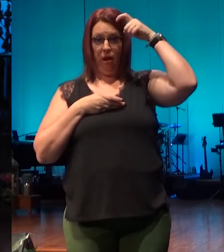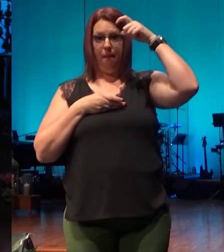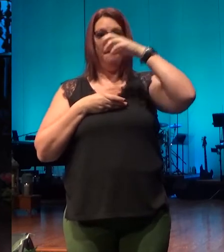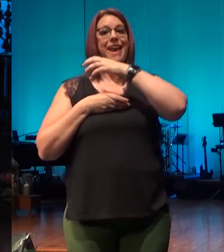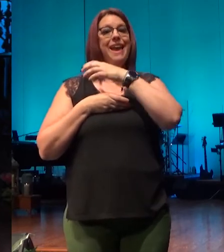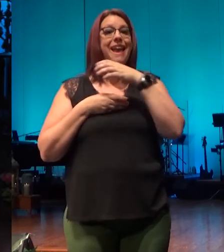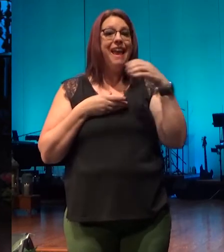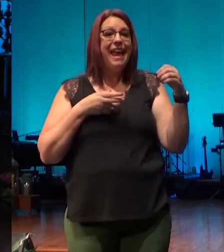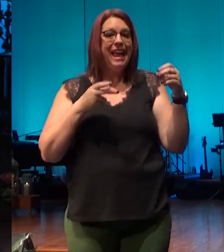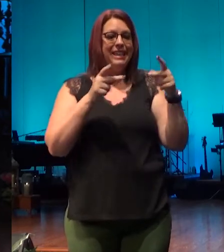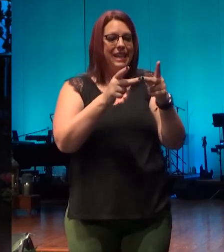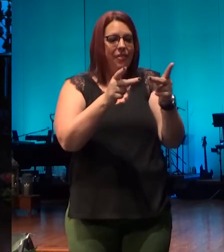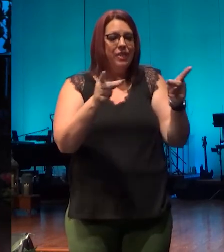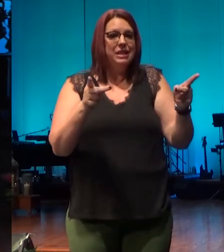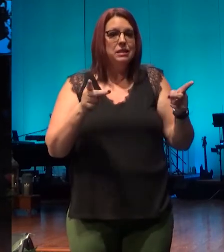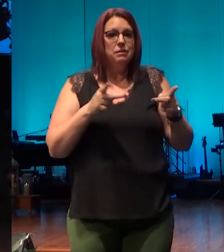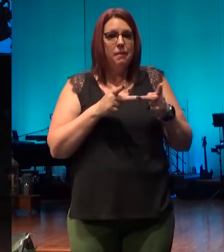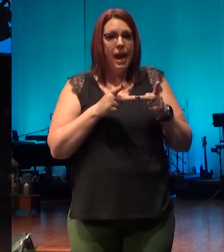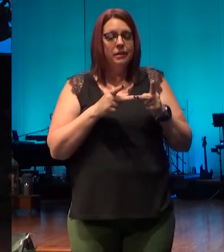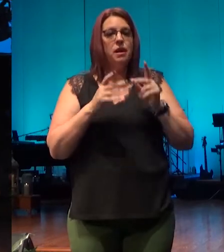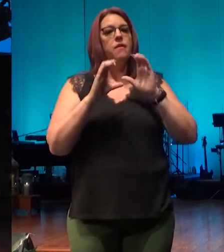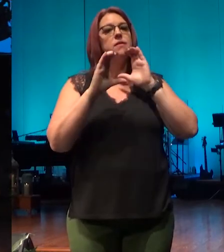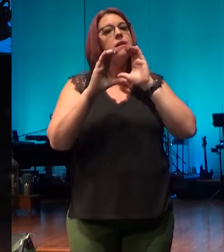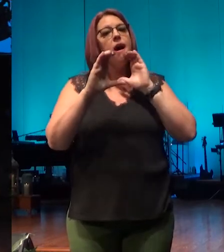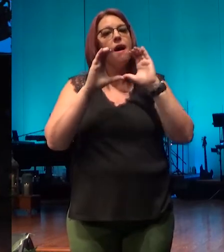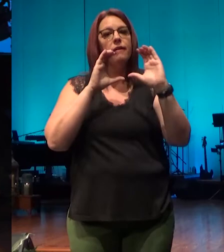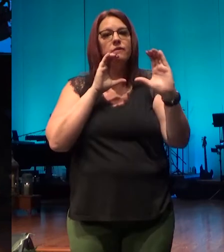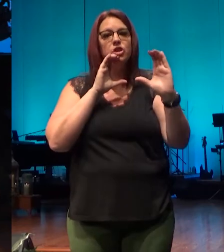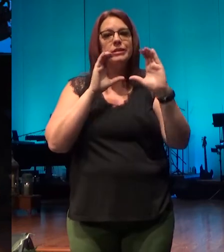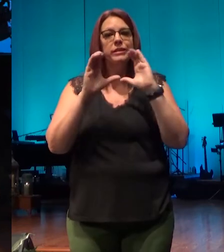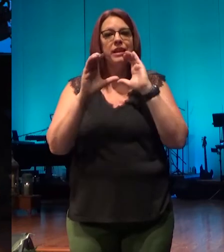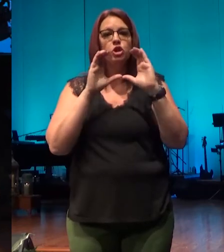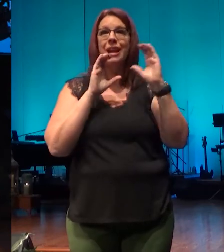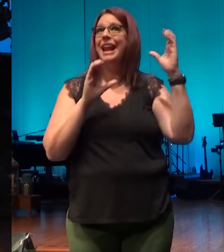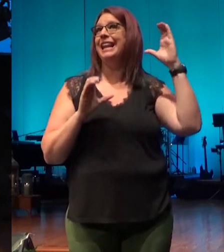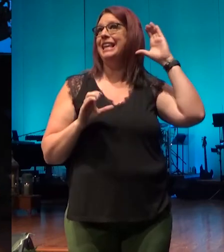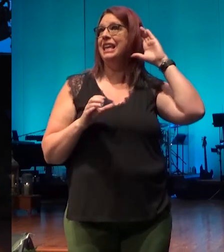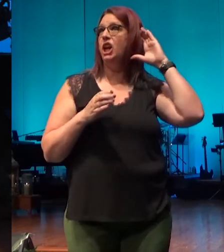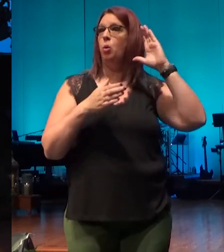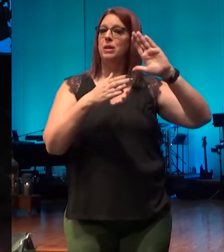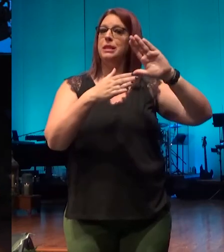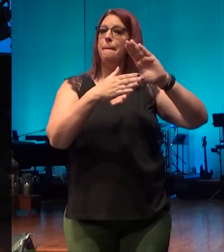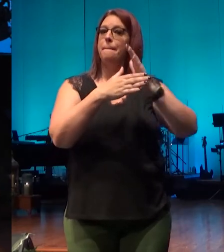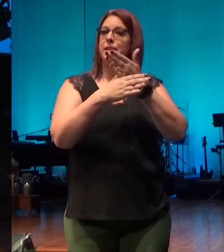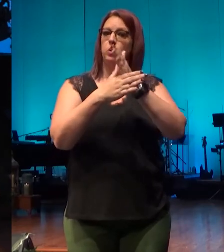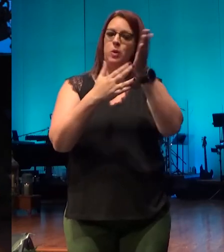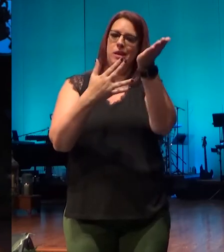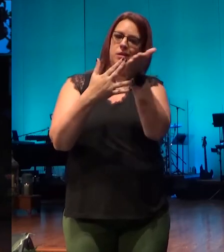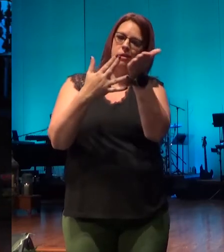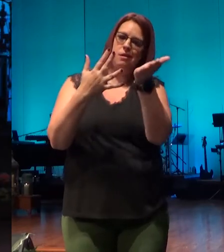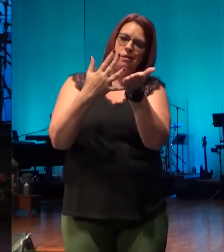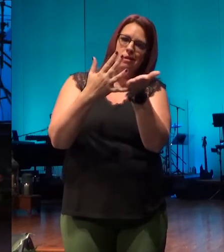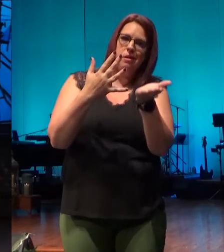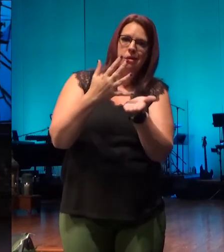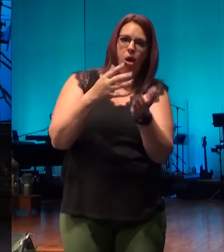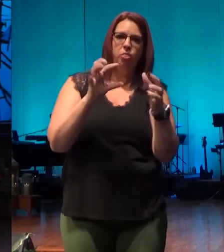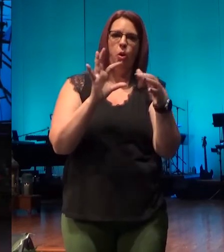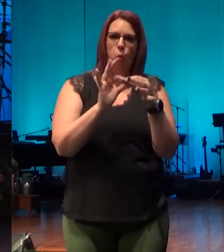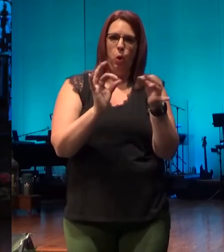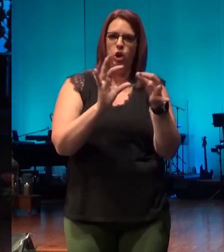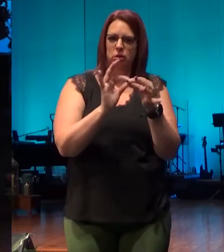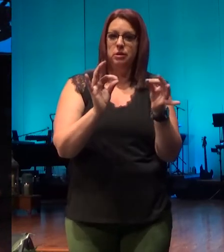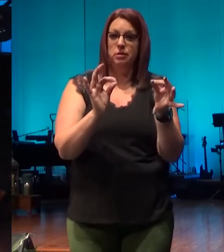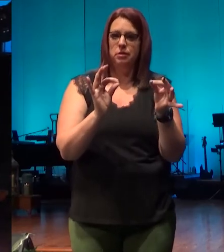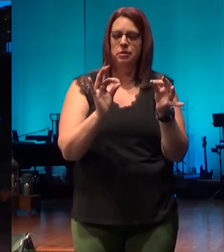conversation, and hear what's between the words that are spoken. This author,